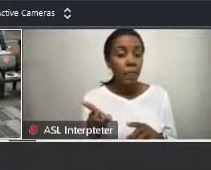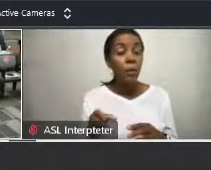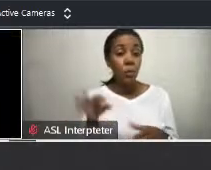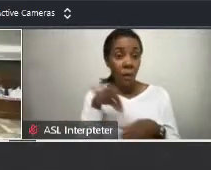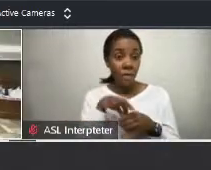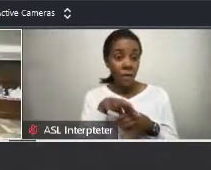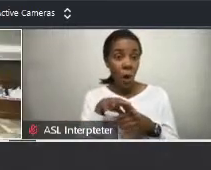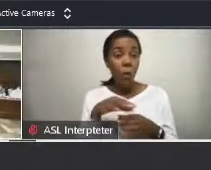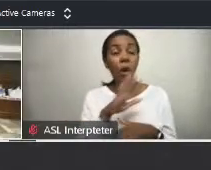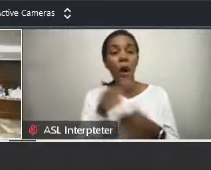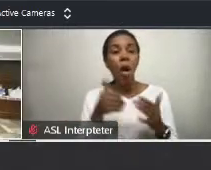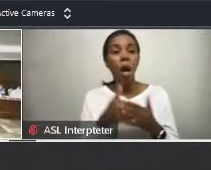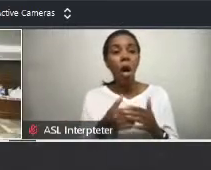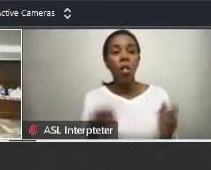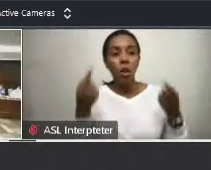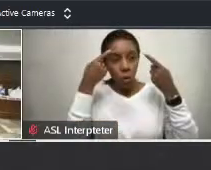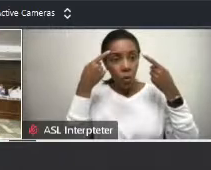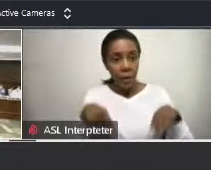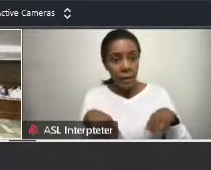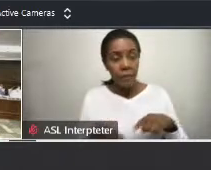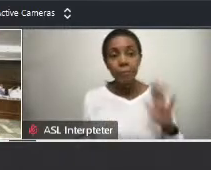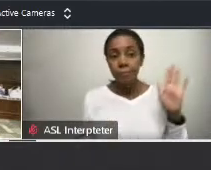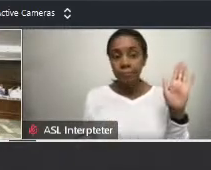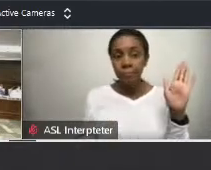item? All those in favor?